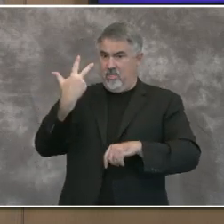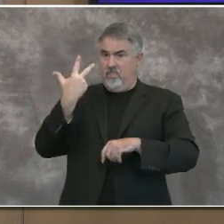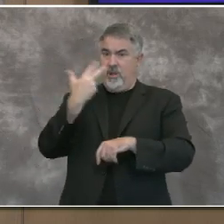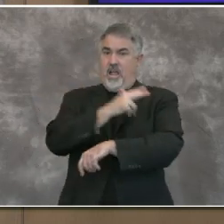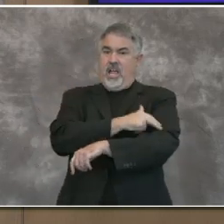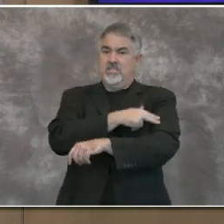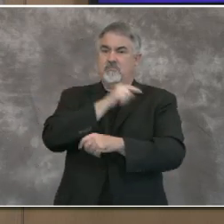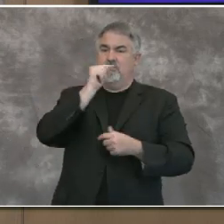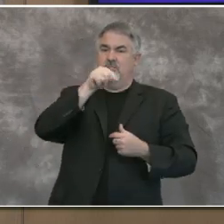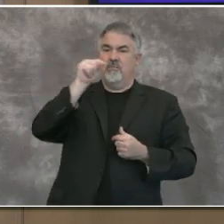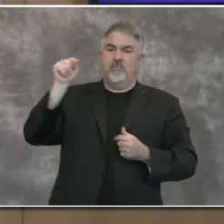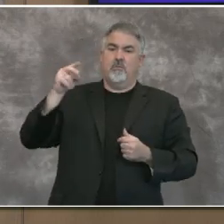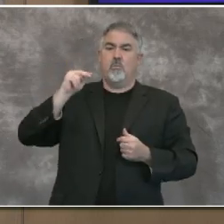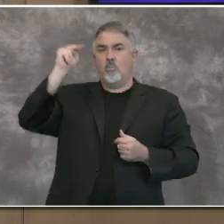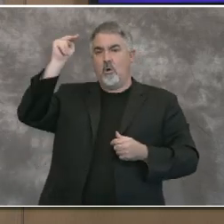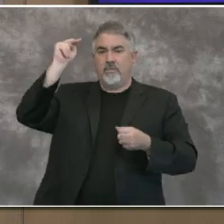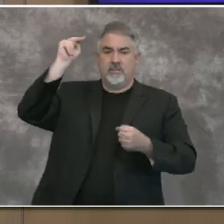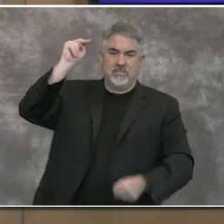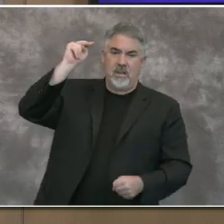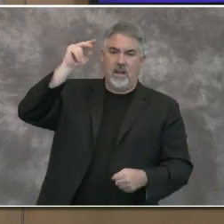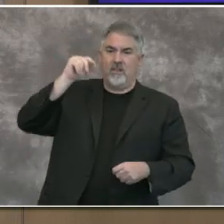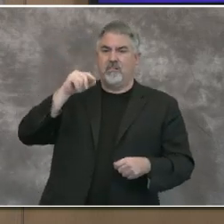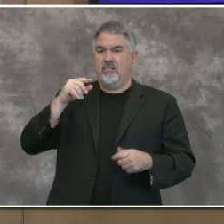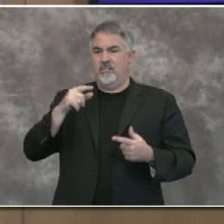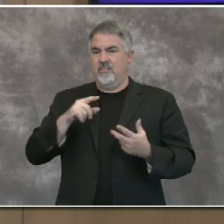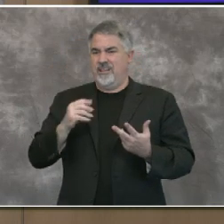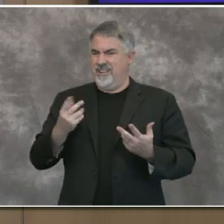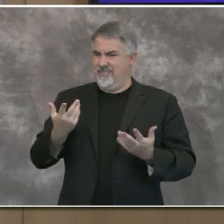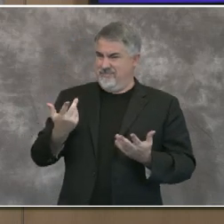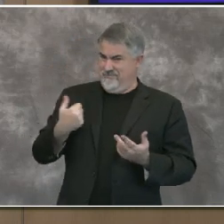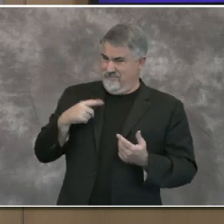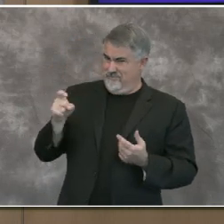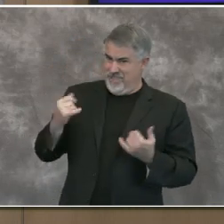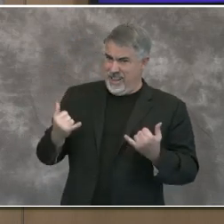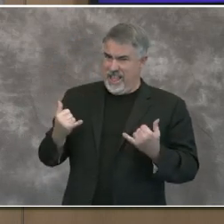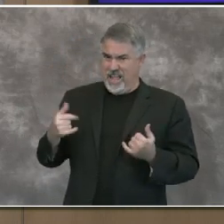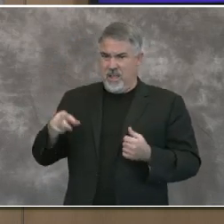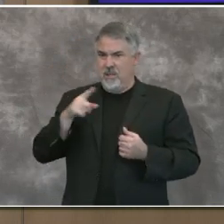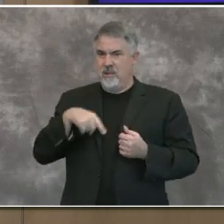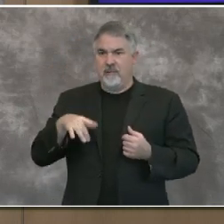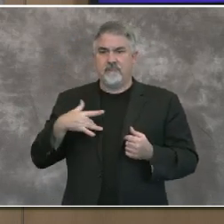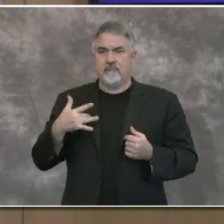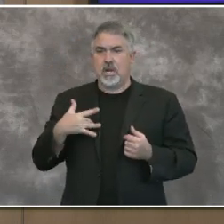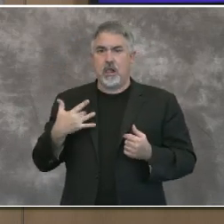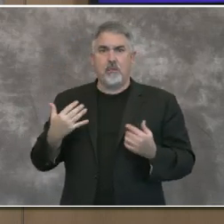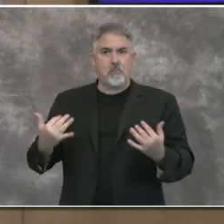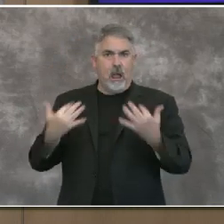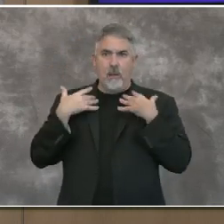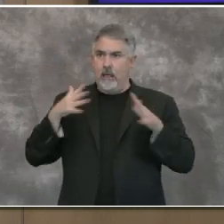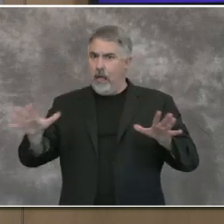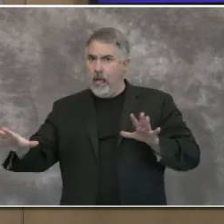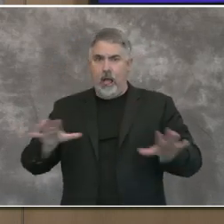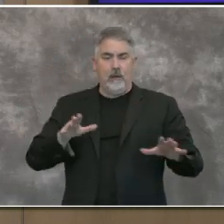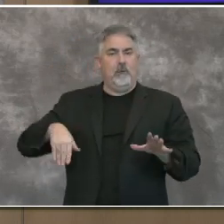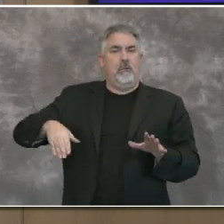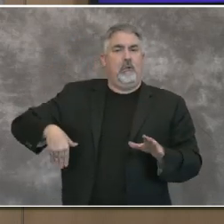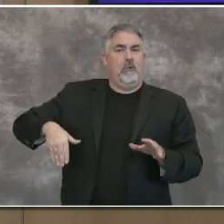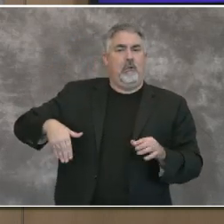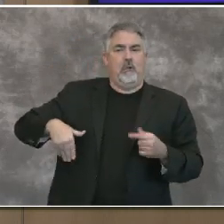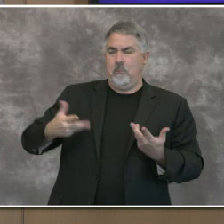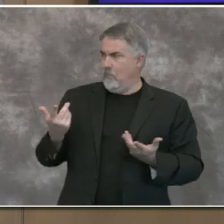overall impression that the surge is really not overwhelming anybody yet, but that it does feel like there is a little